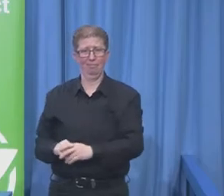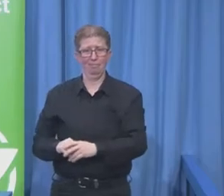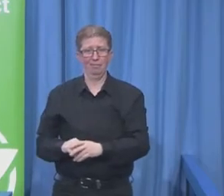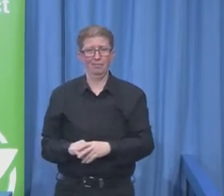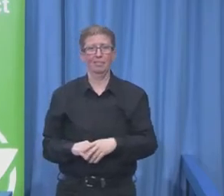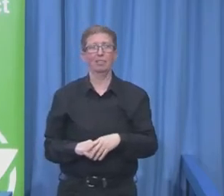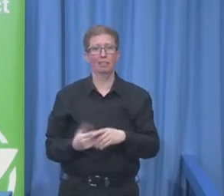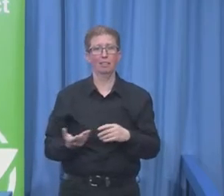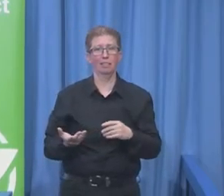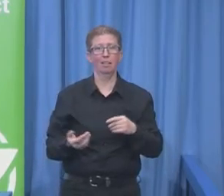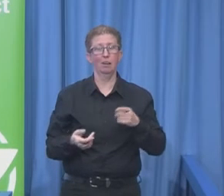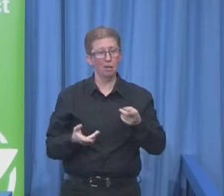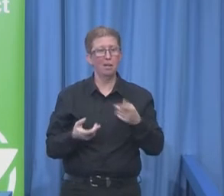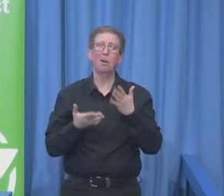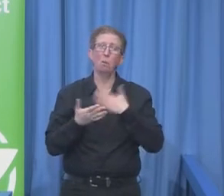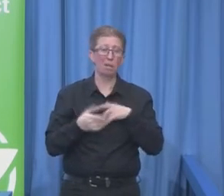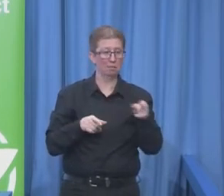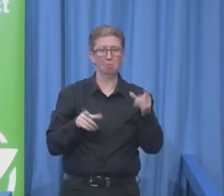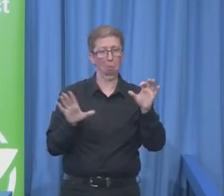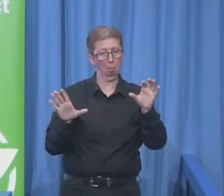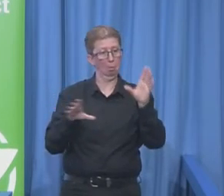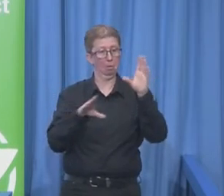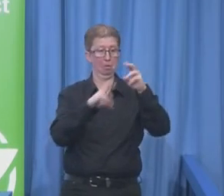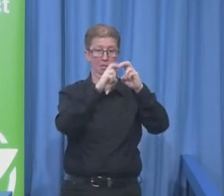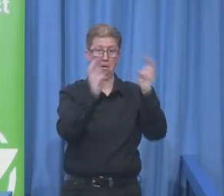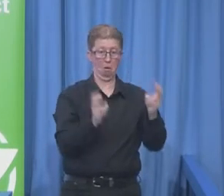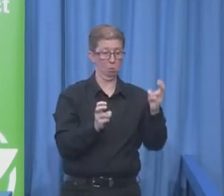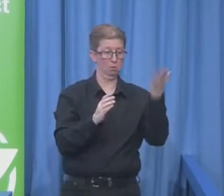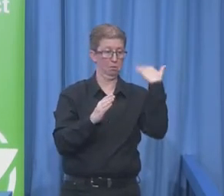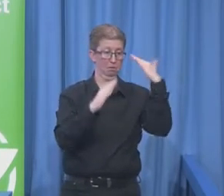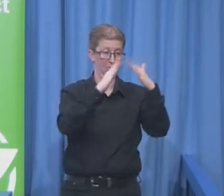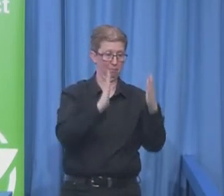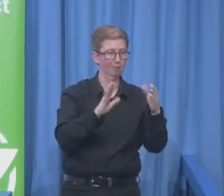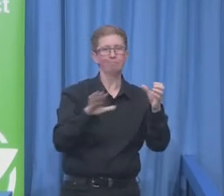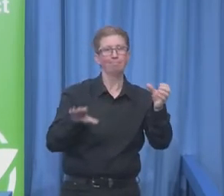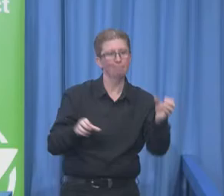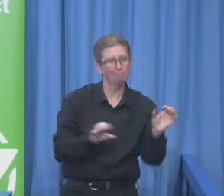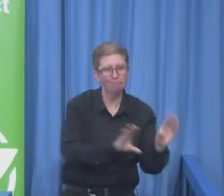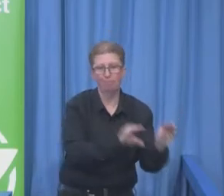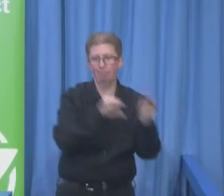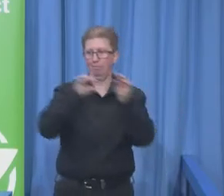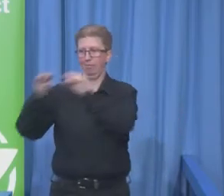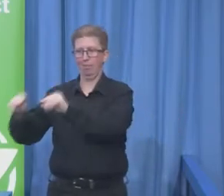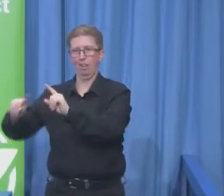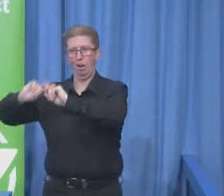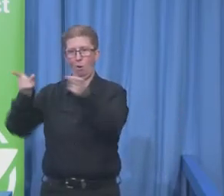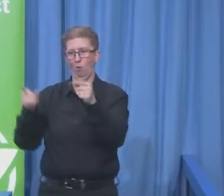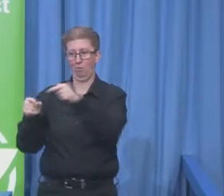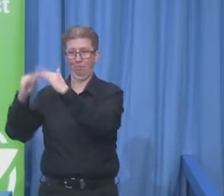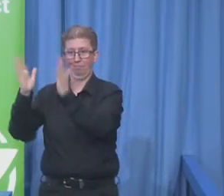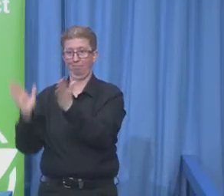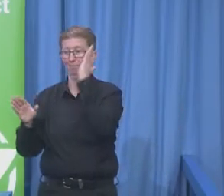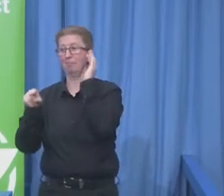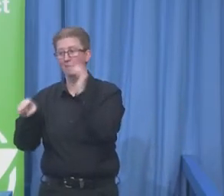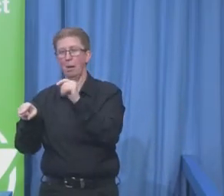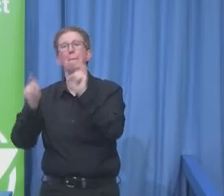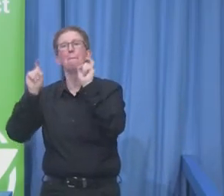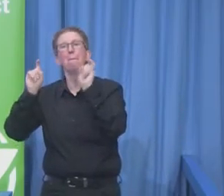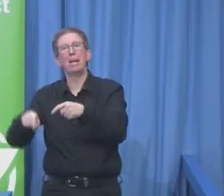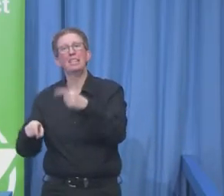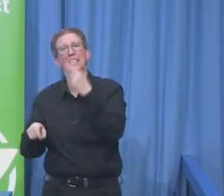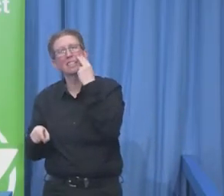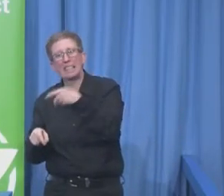to see and work with organizations to see how we can upscale the skills of the candidates. And, you know, we